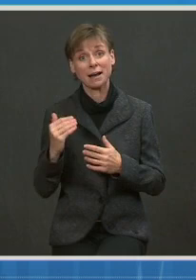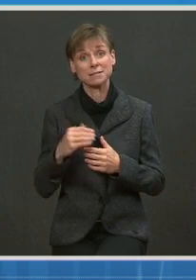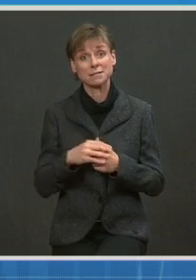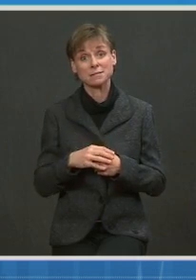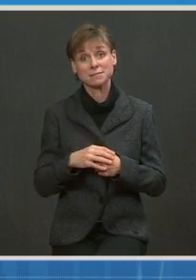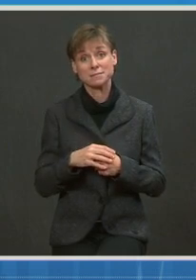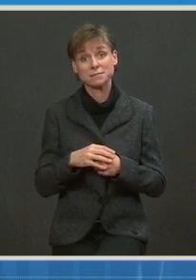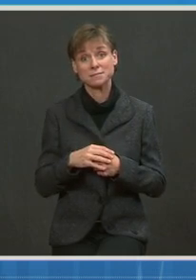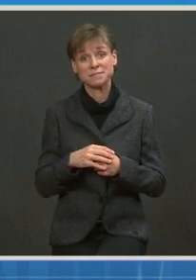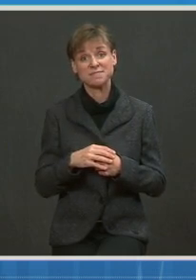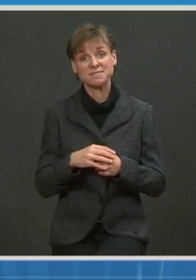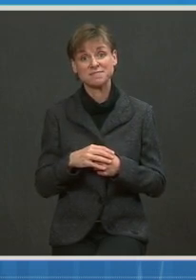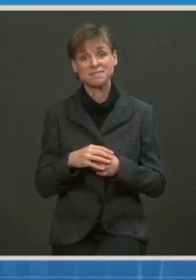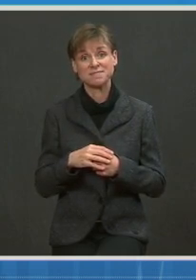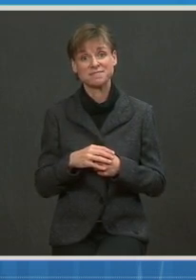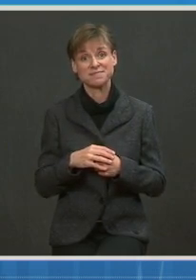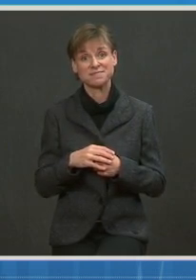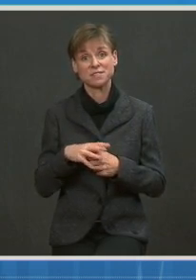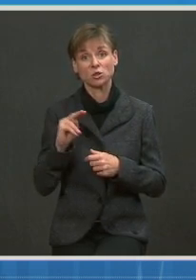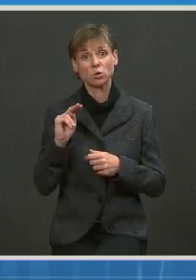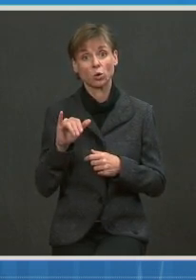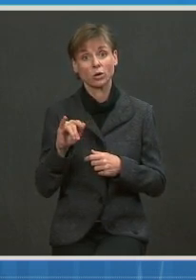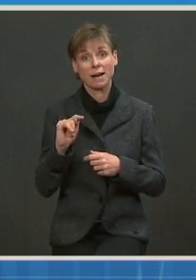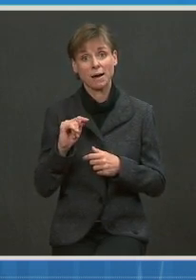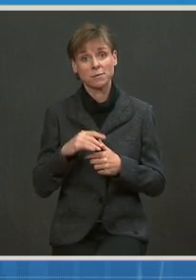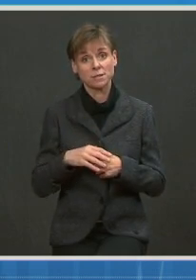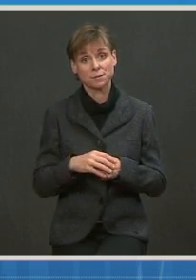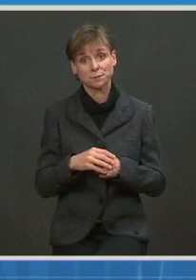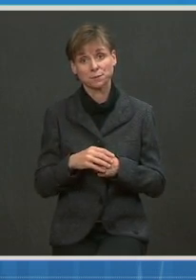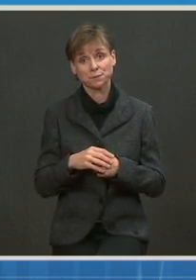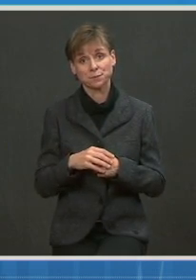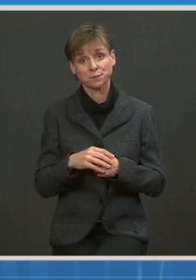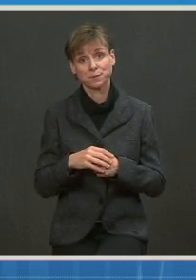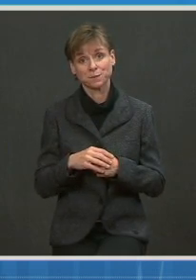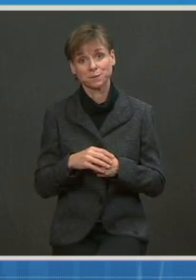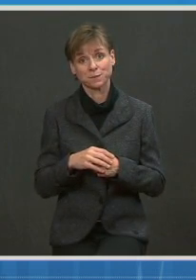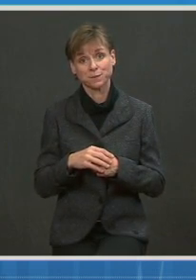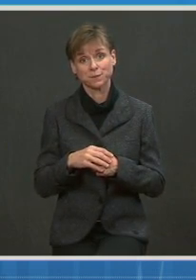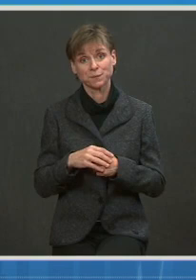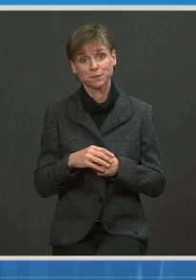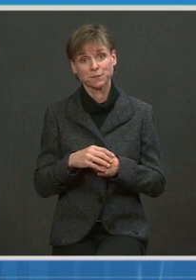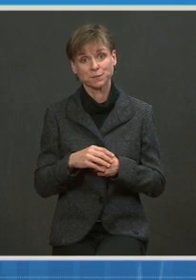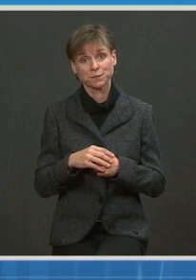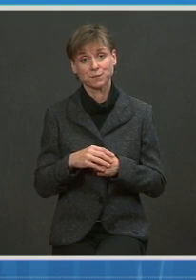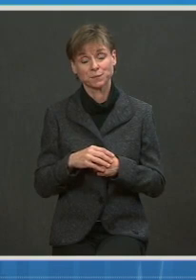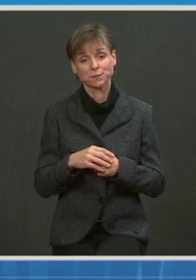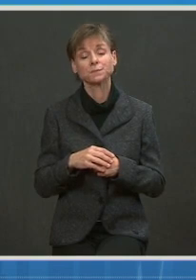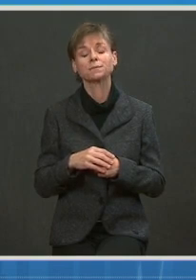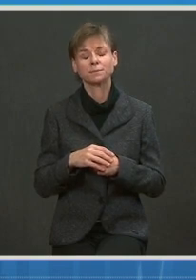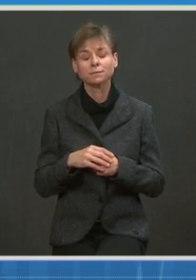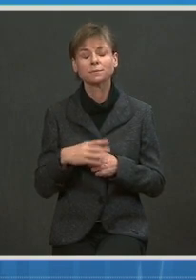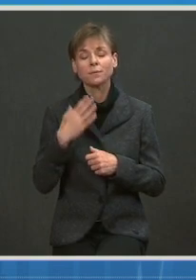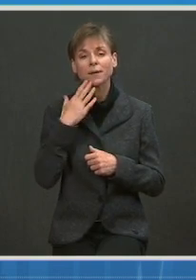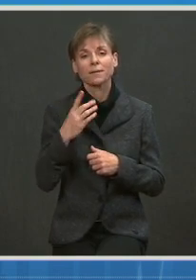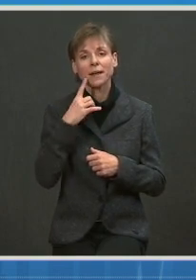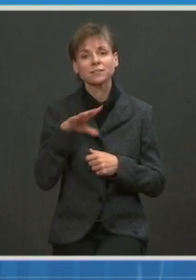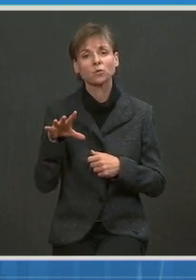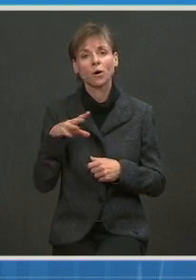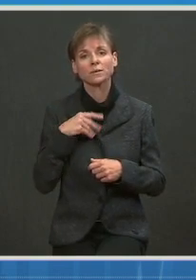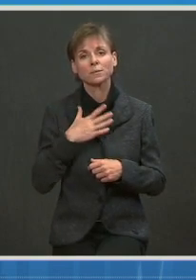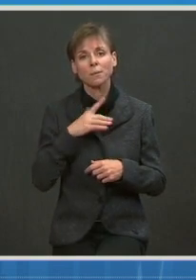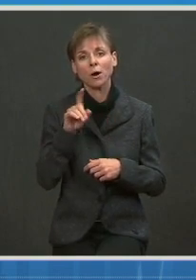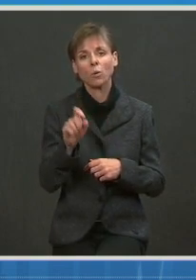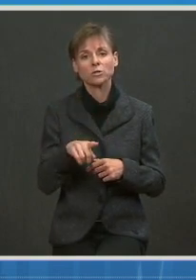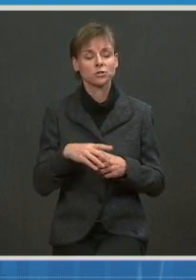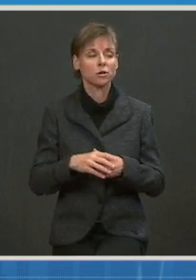Next, we'll go to Cheryl Stolberg with the New York Times. Thank you for taking my question. I'm